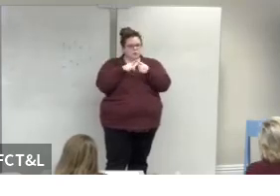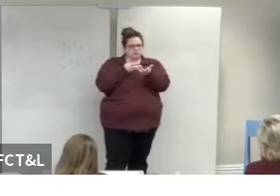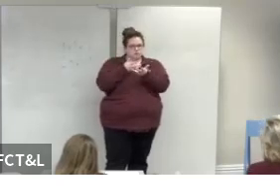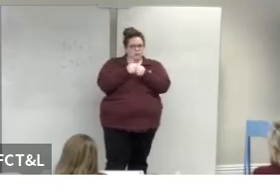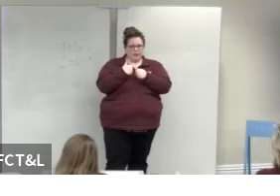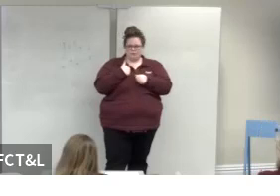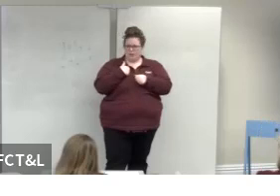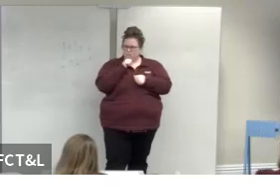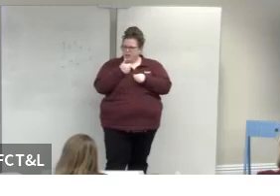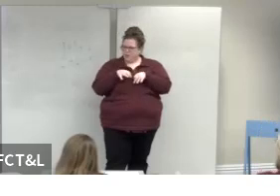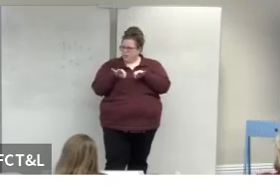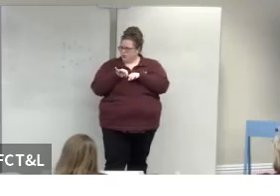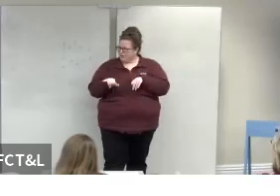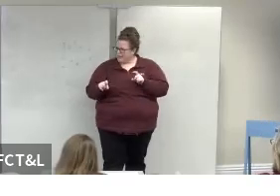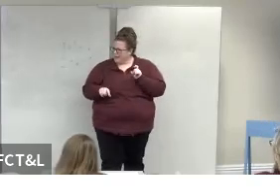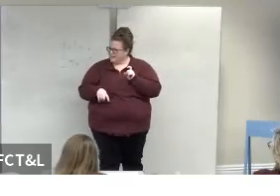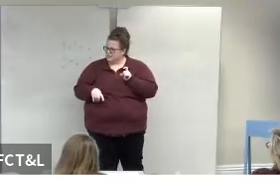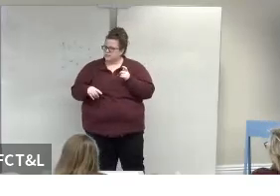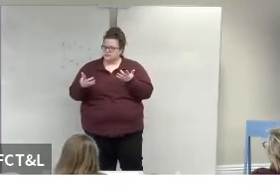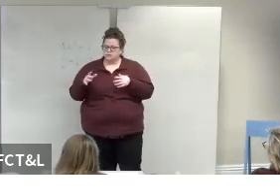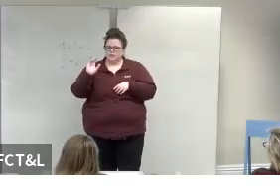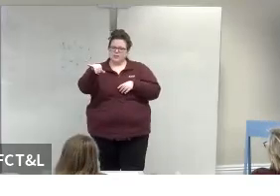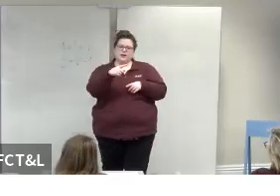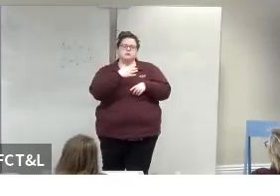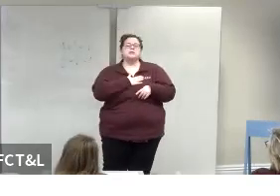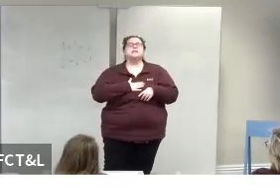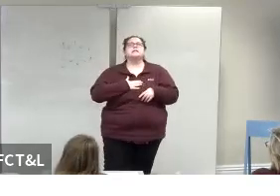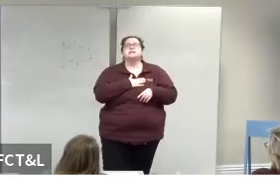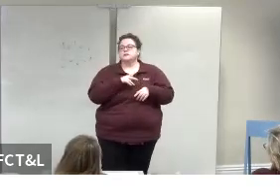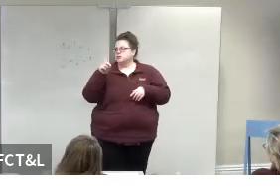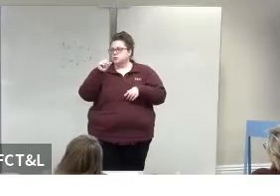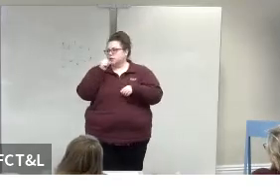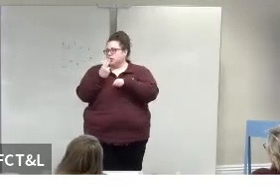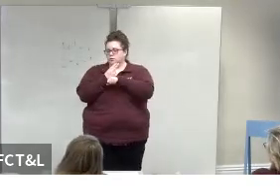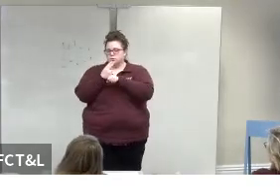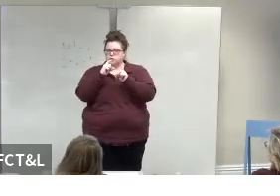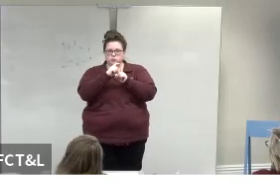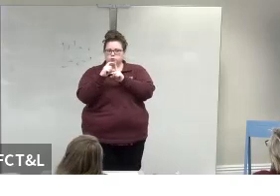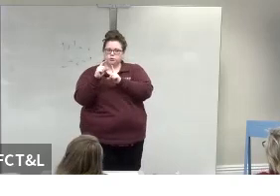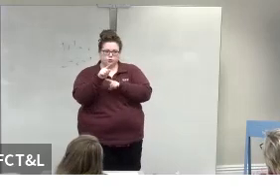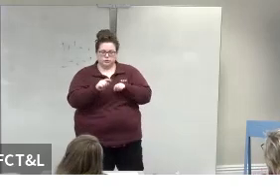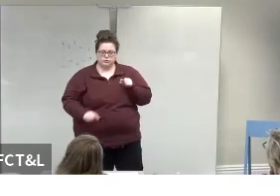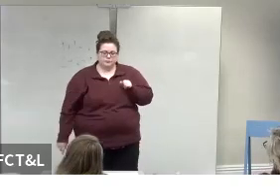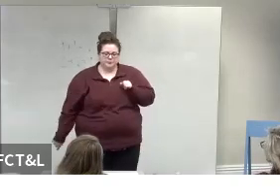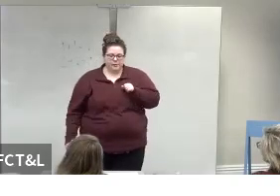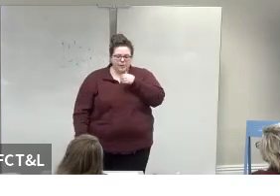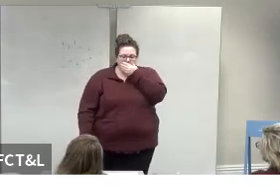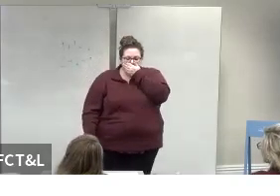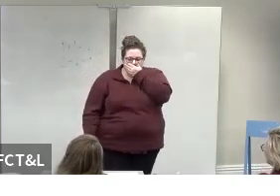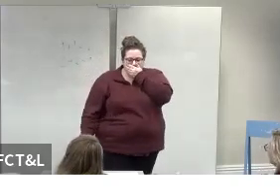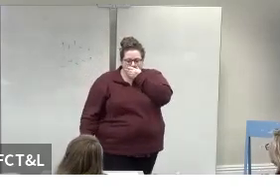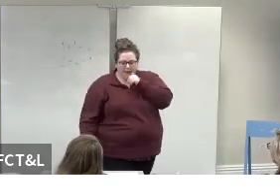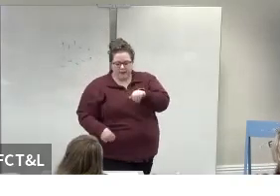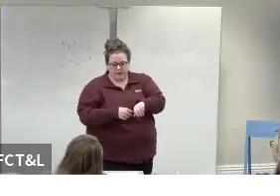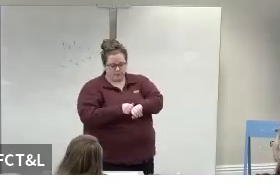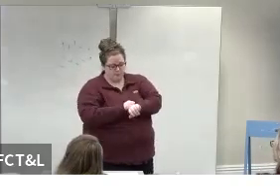who's not taken the time to learn to sign with them, I'm not worth it. Those kinds of issues come up. So avoid those